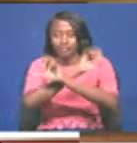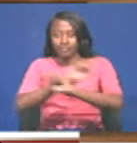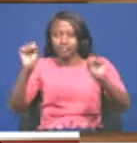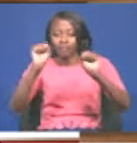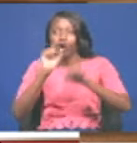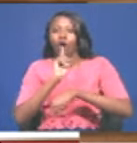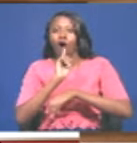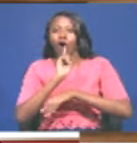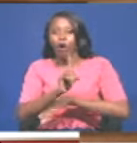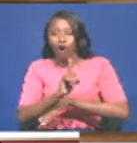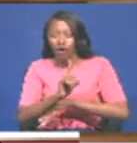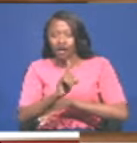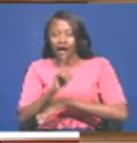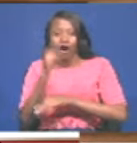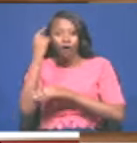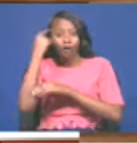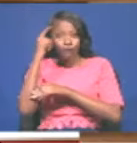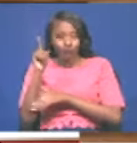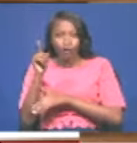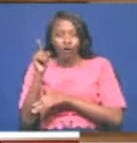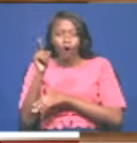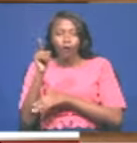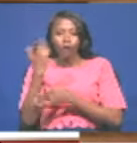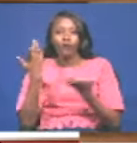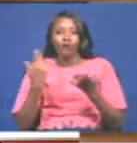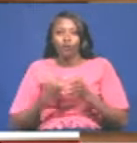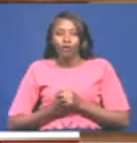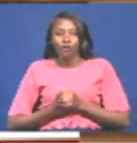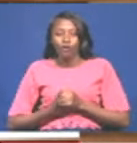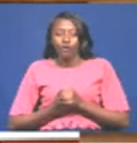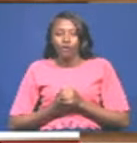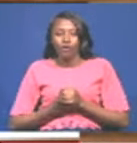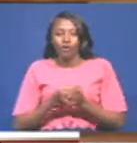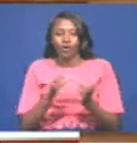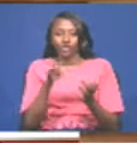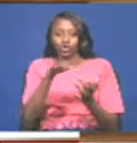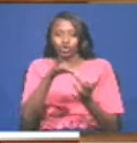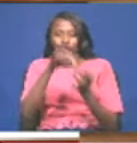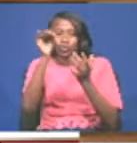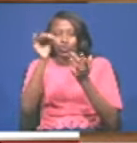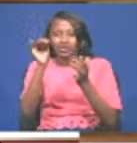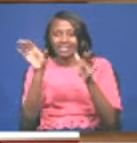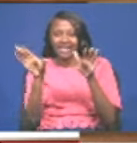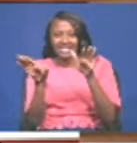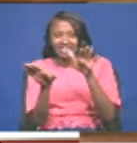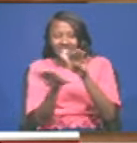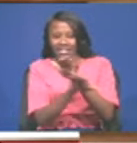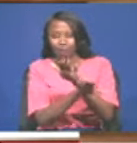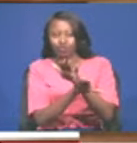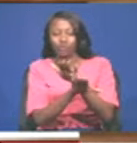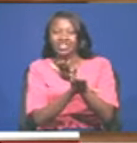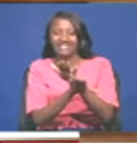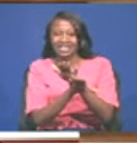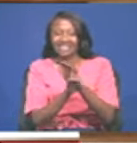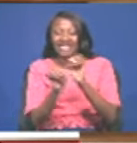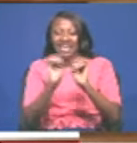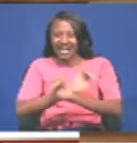for print to assign my deputy very clear